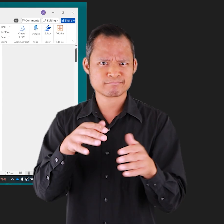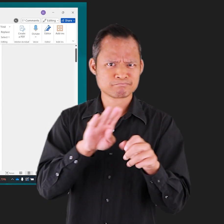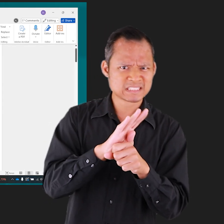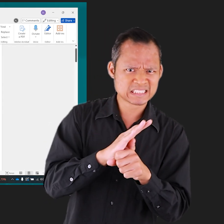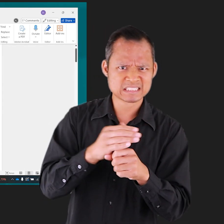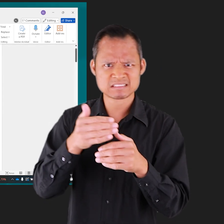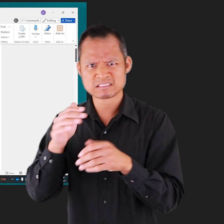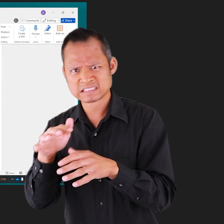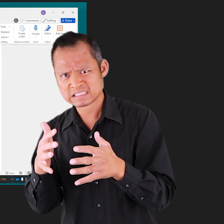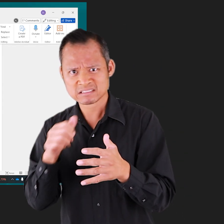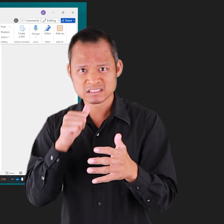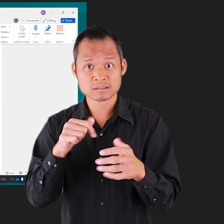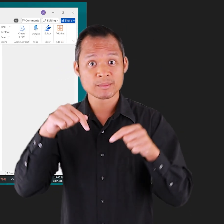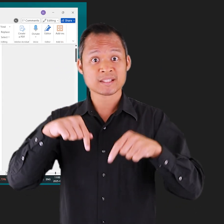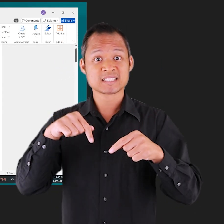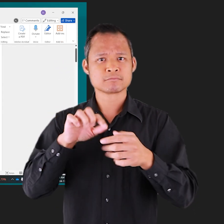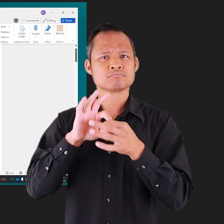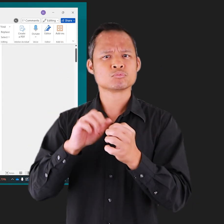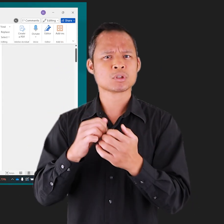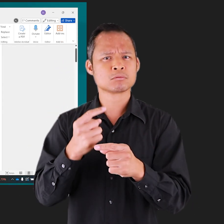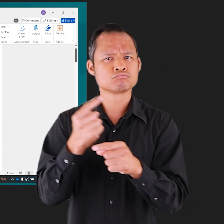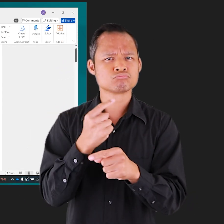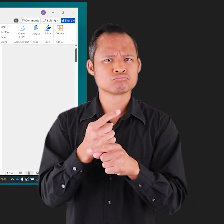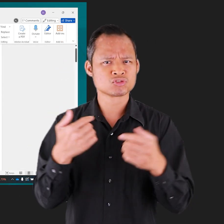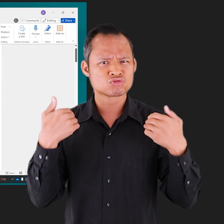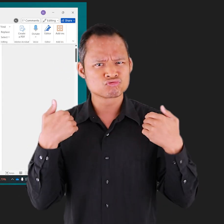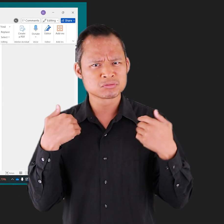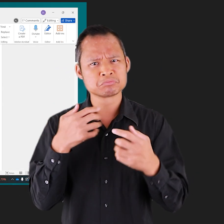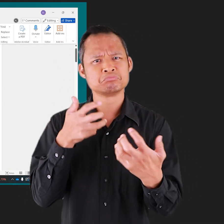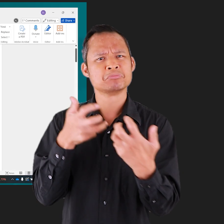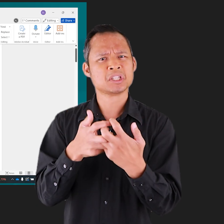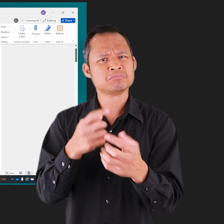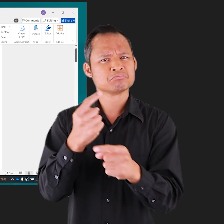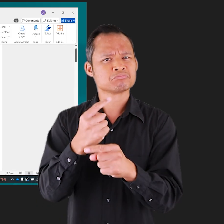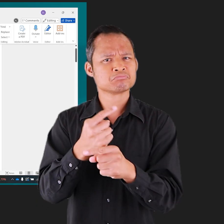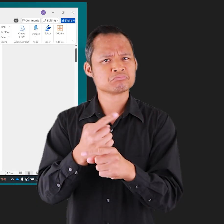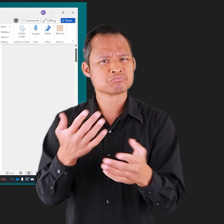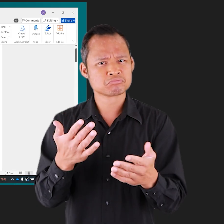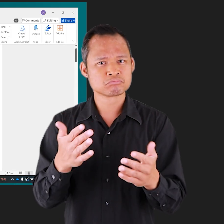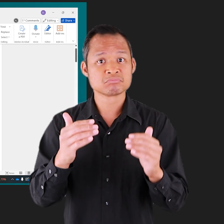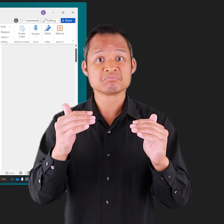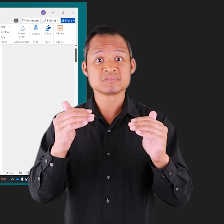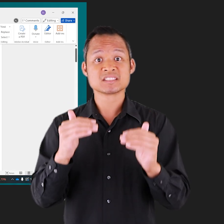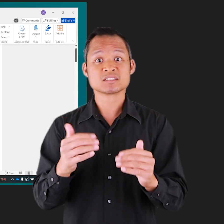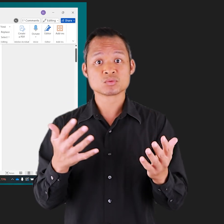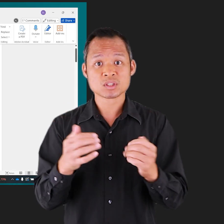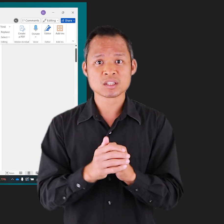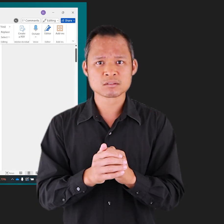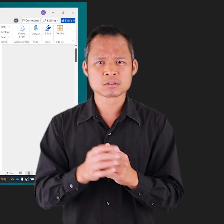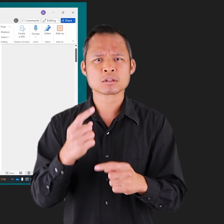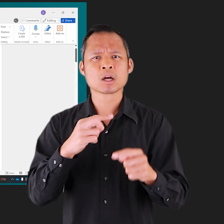your busy seasons and slow seasons if that is relevant to your business. This general assumption makes sense in the context of a